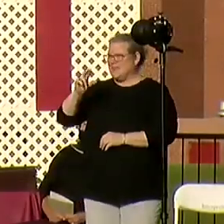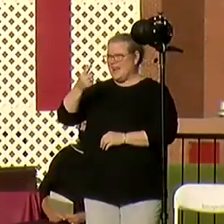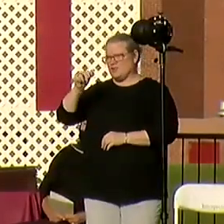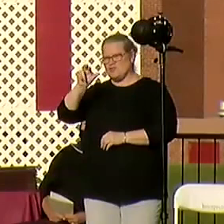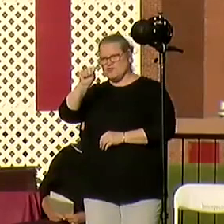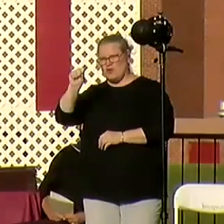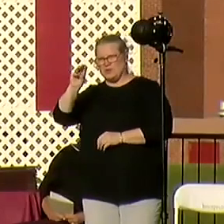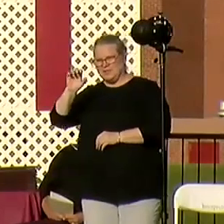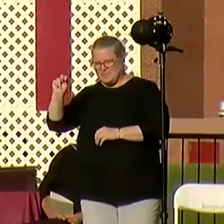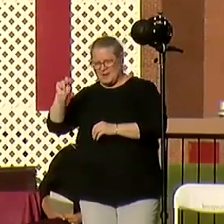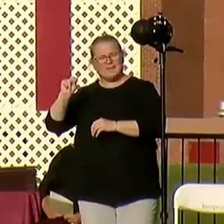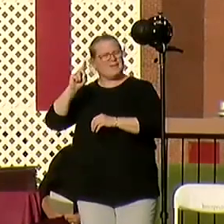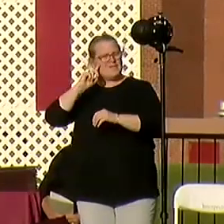team.